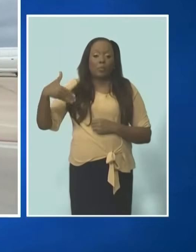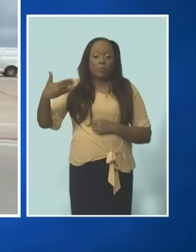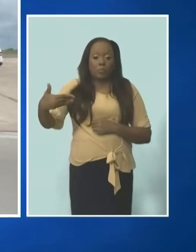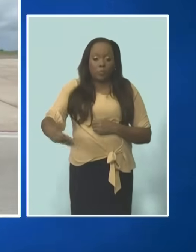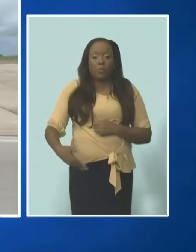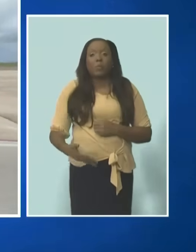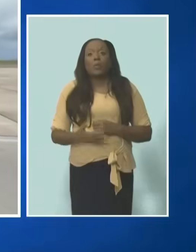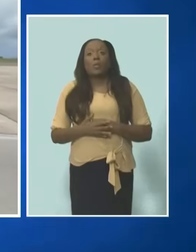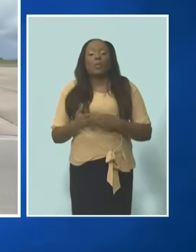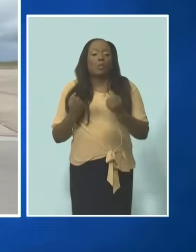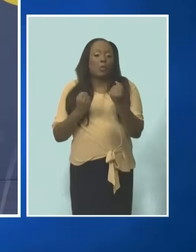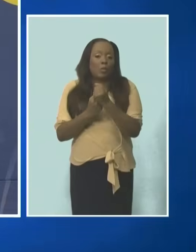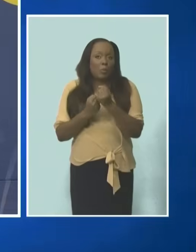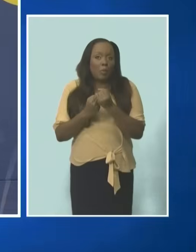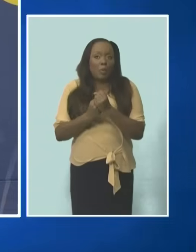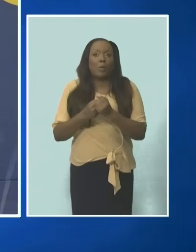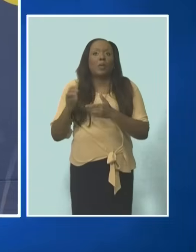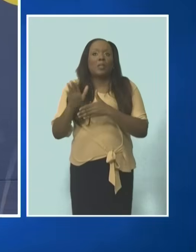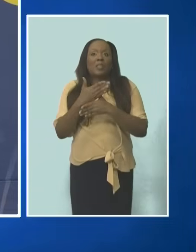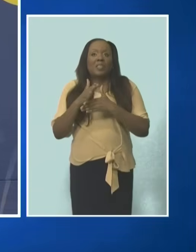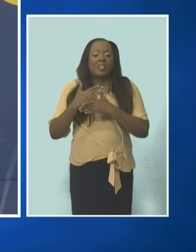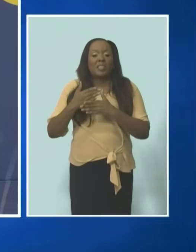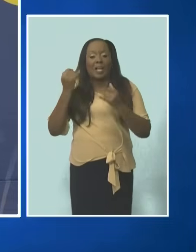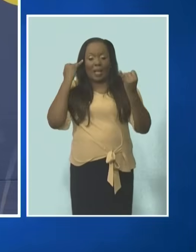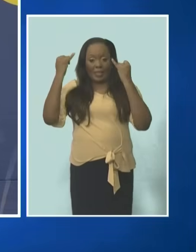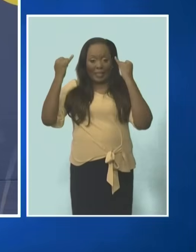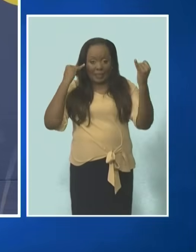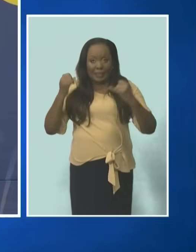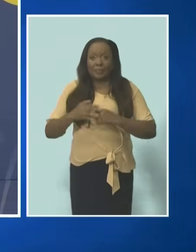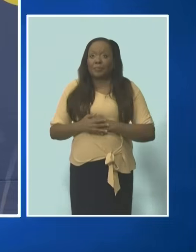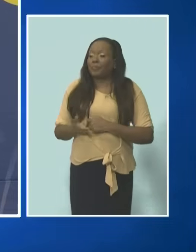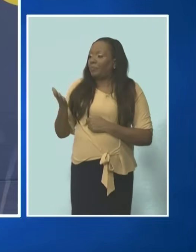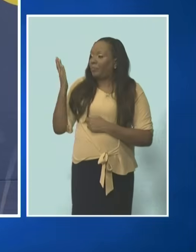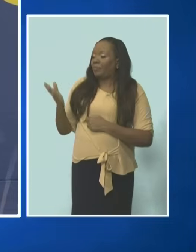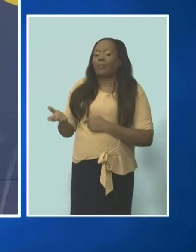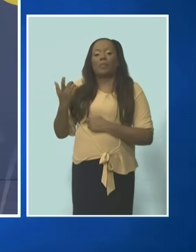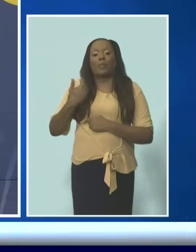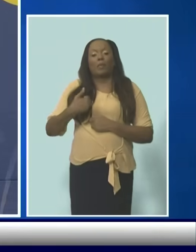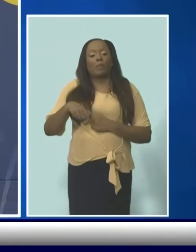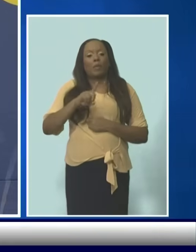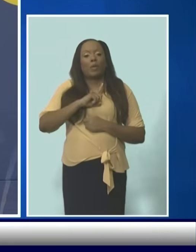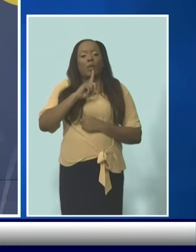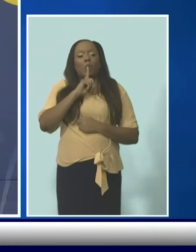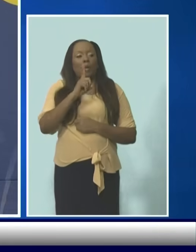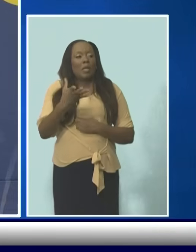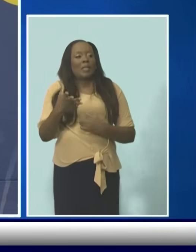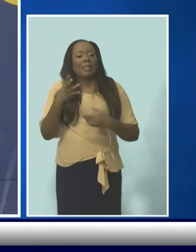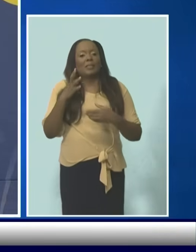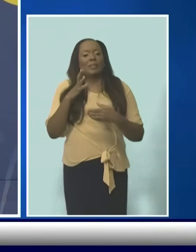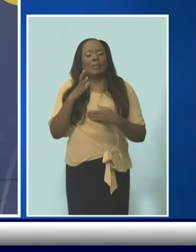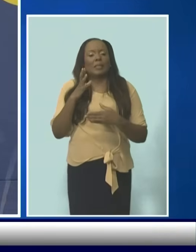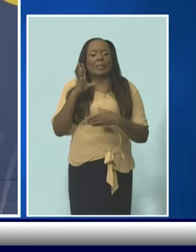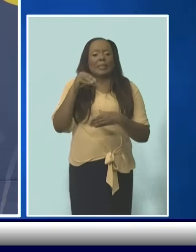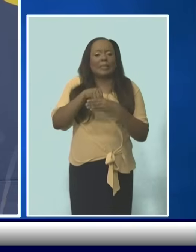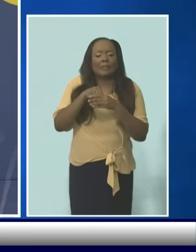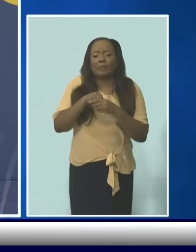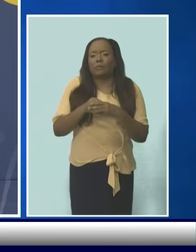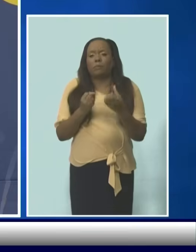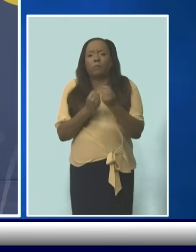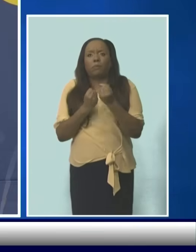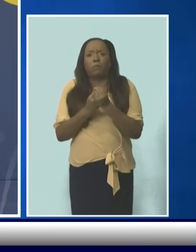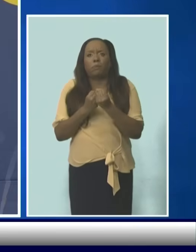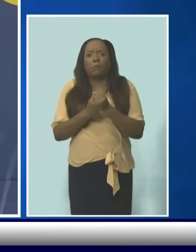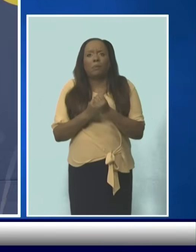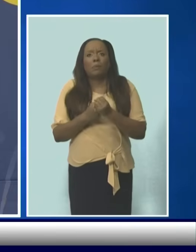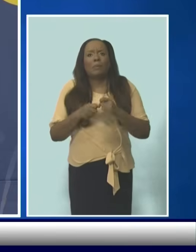and mutual support. We have invested significantly in our presence here because we believe in the vision that Prime Minister Motley